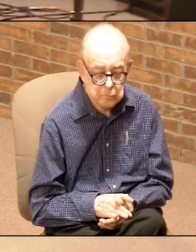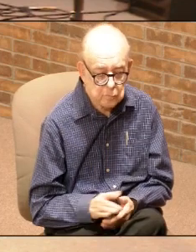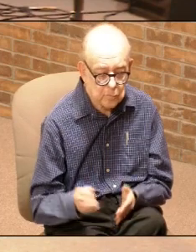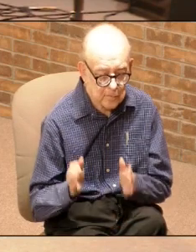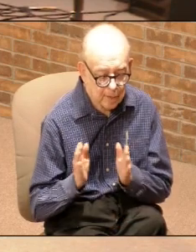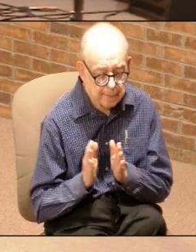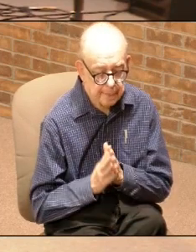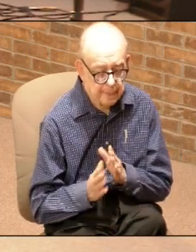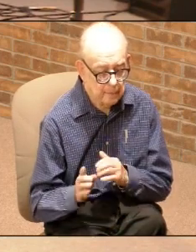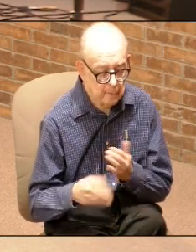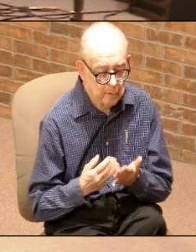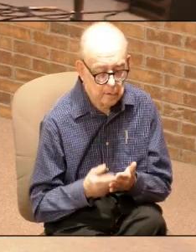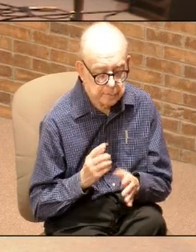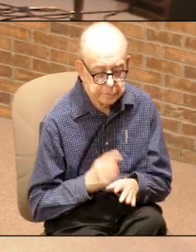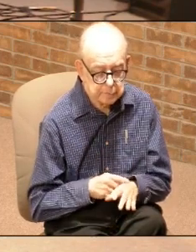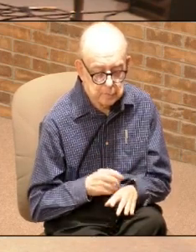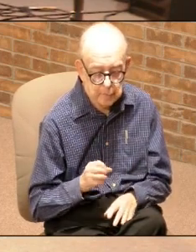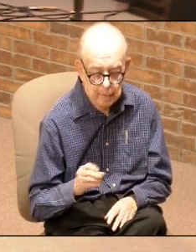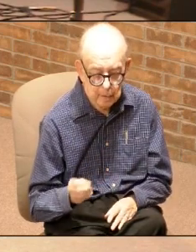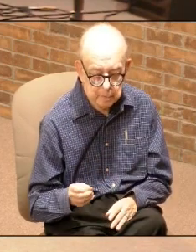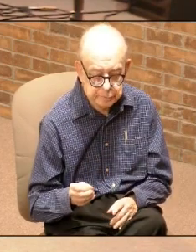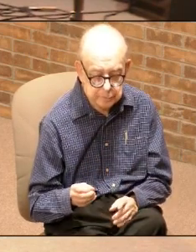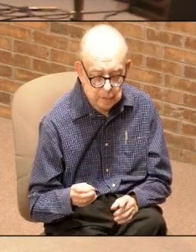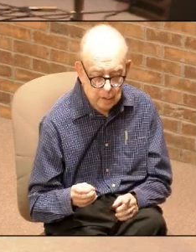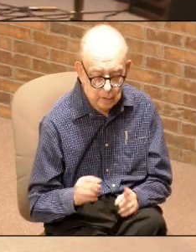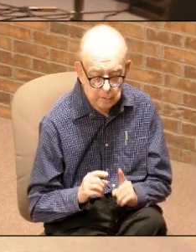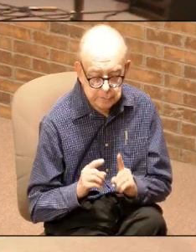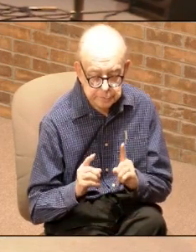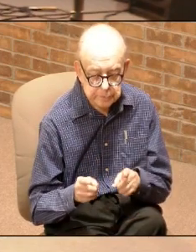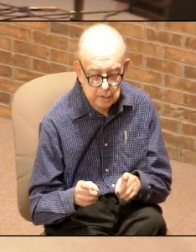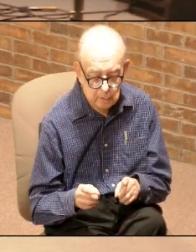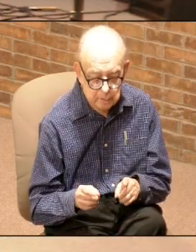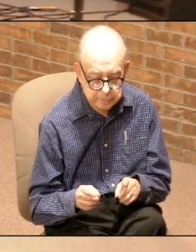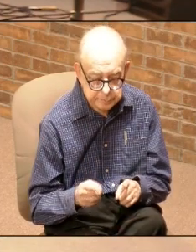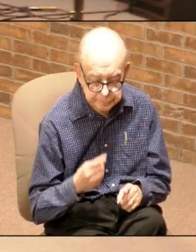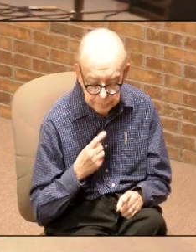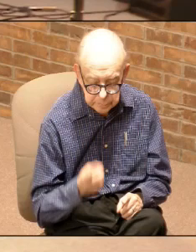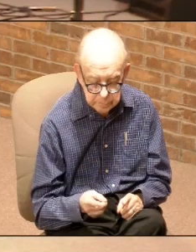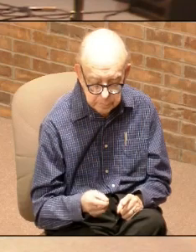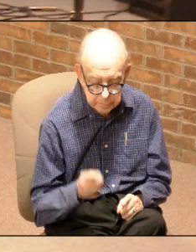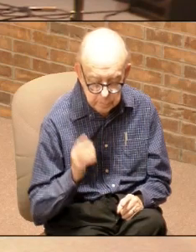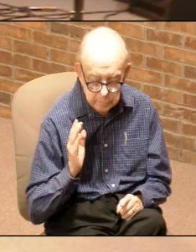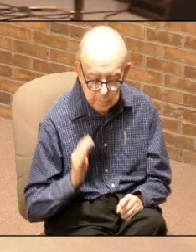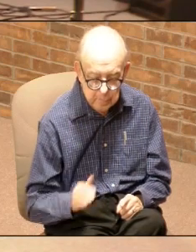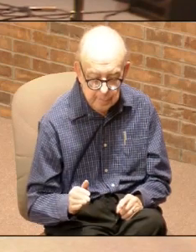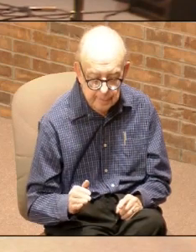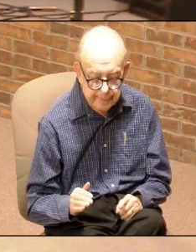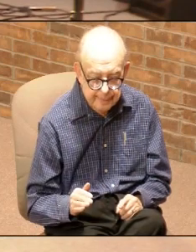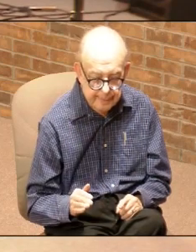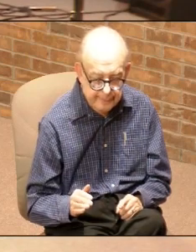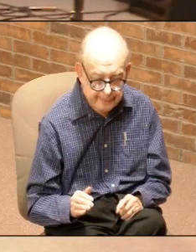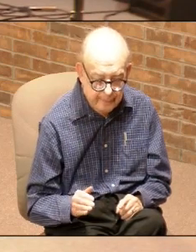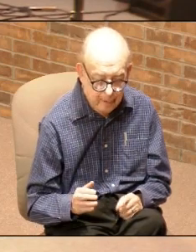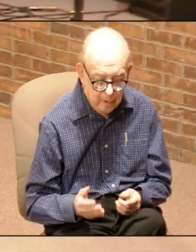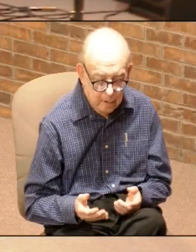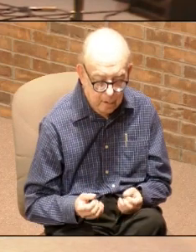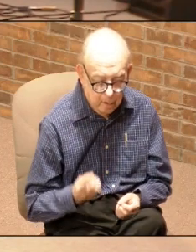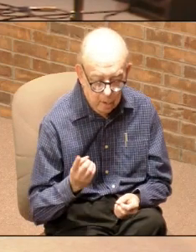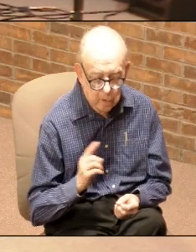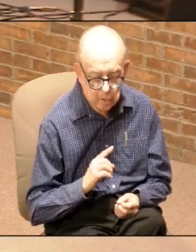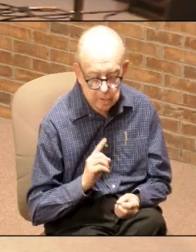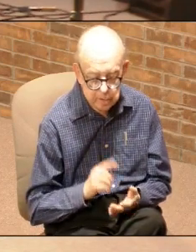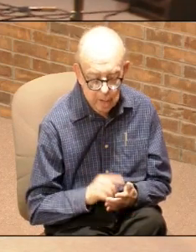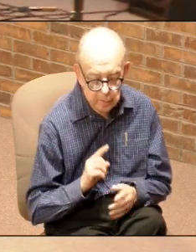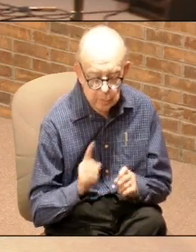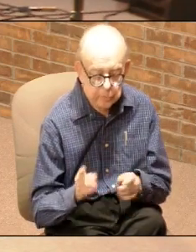And I ask them all the time, so when you go in there and you tell your child to wake up, it's time to go